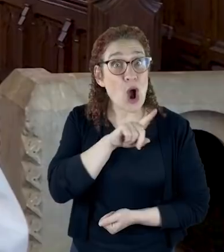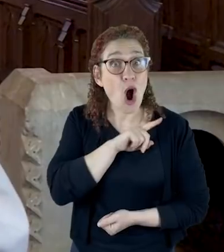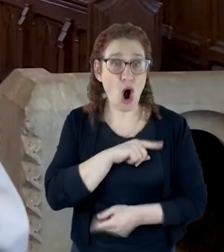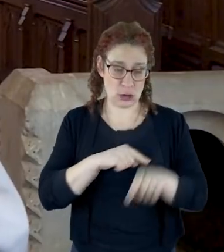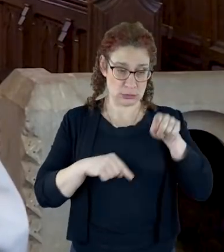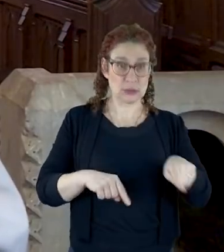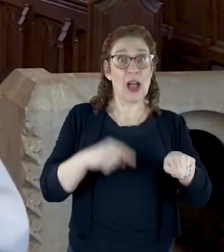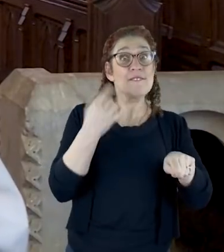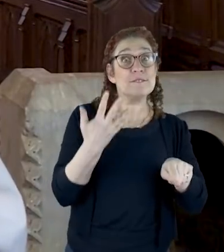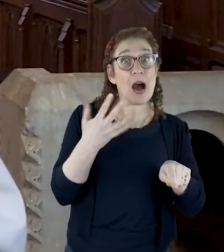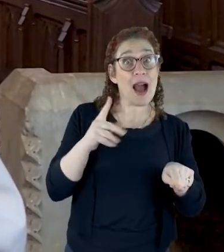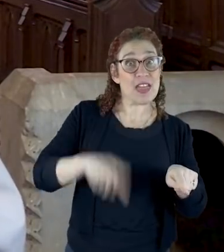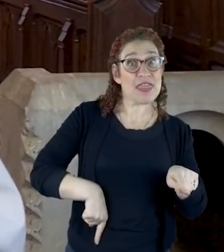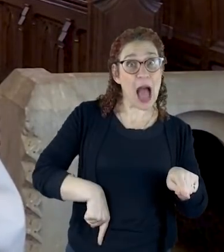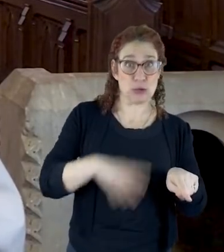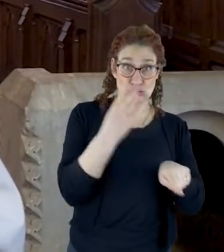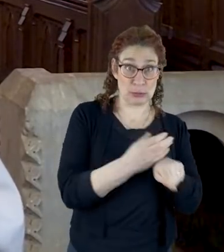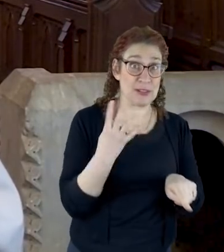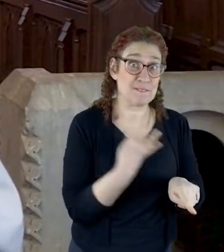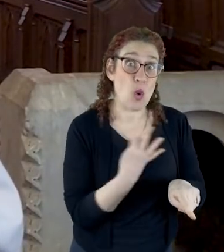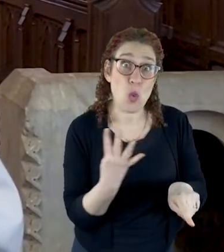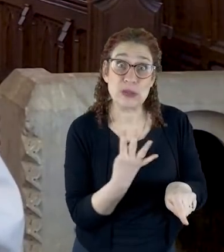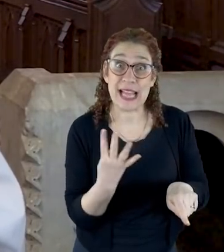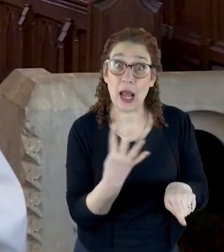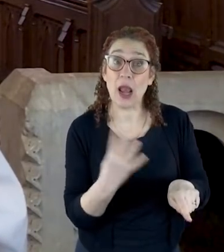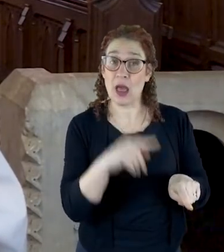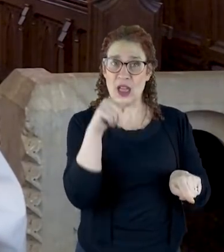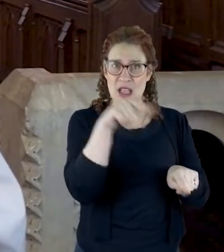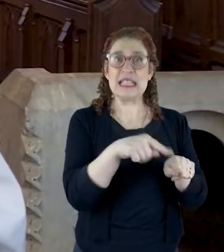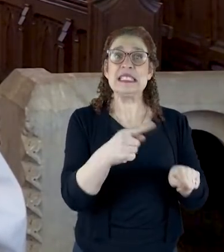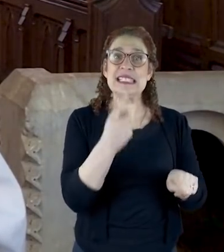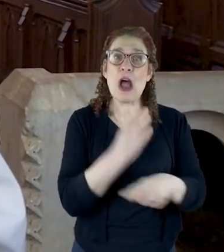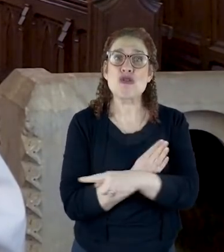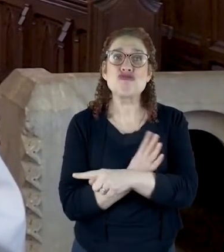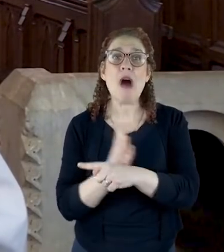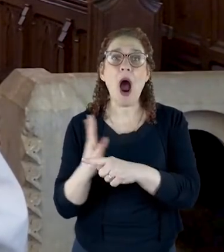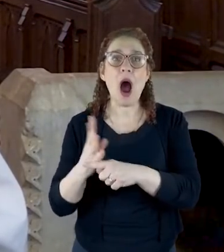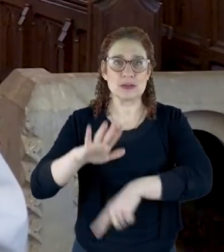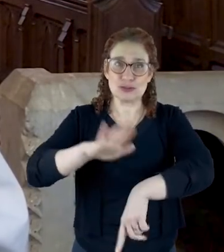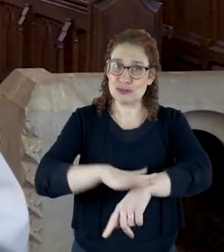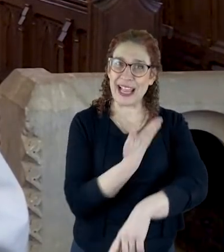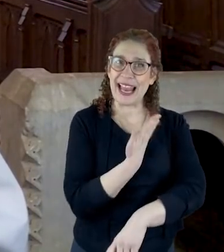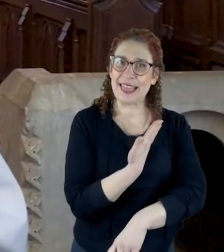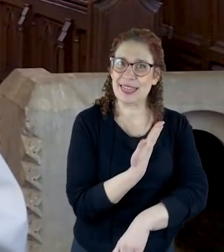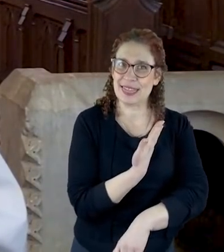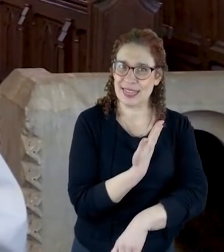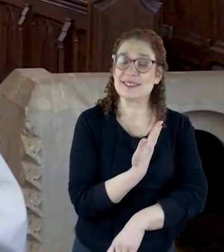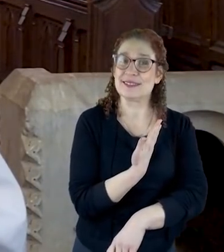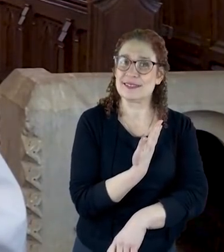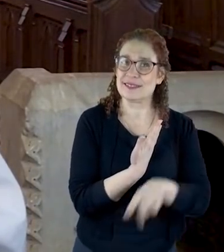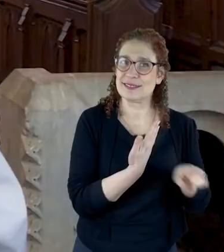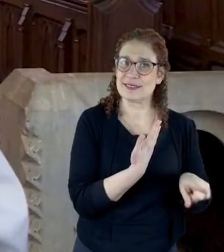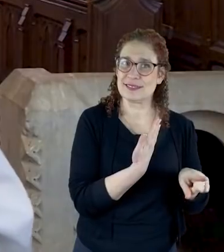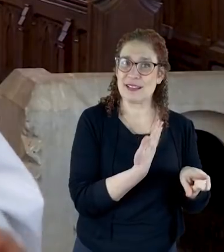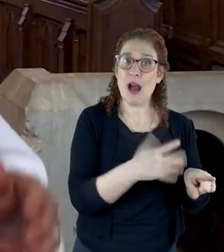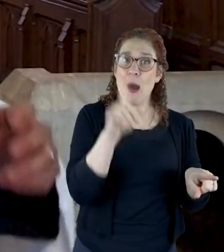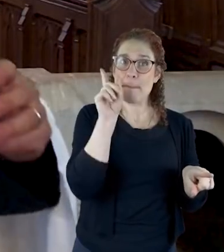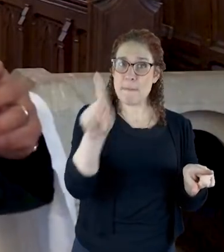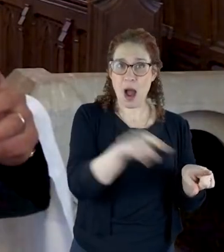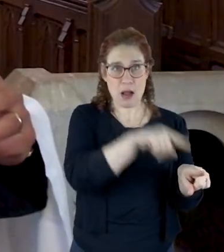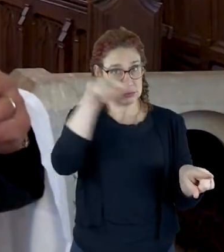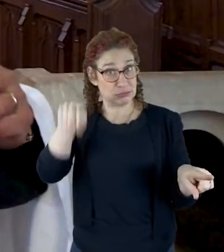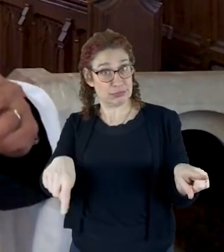when Jesus fed the 5,000 in chapter 14, we read that the grass was green. And yet